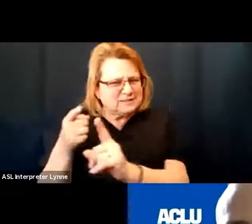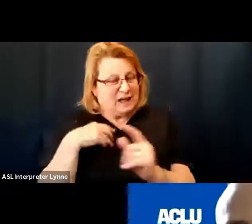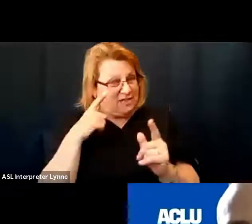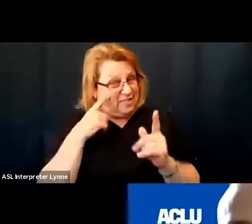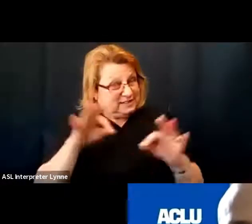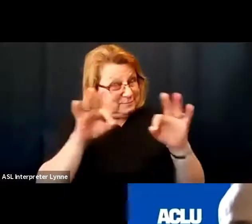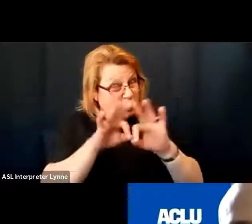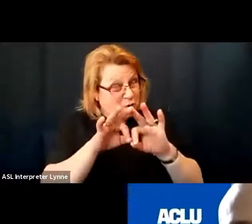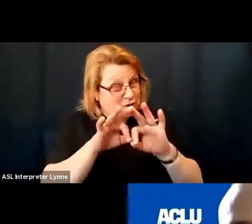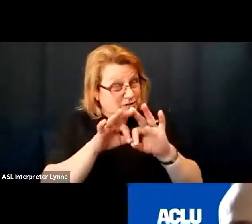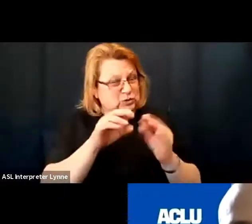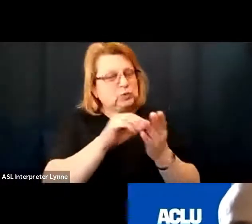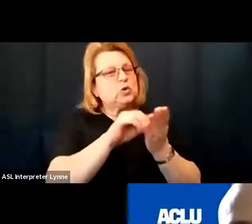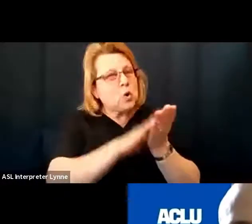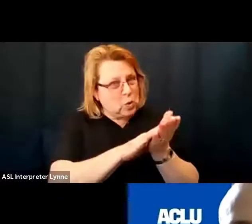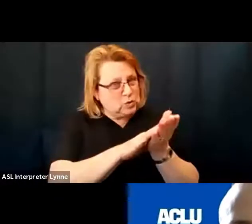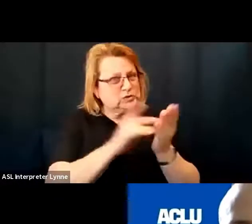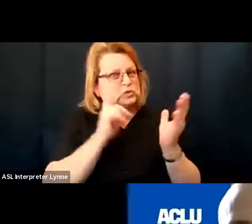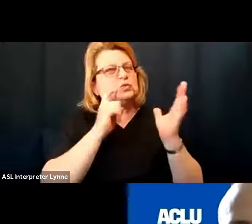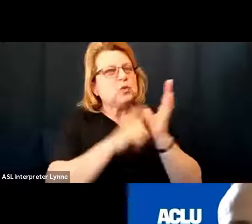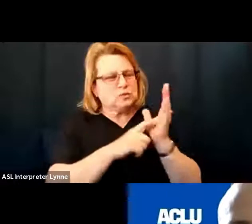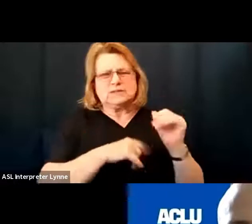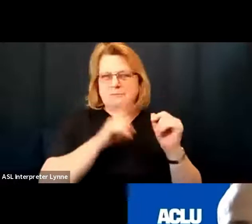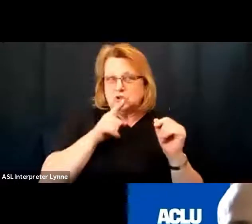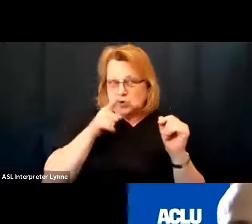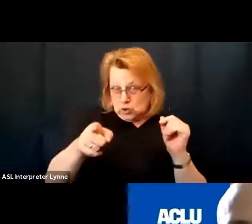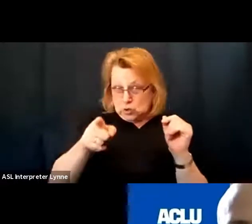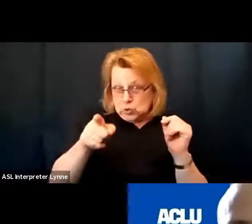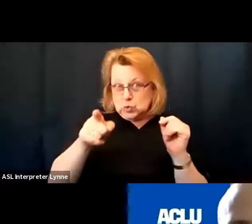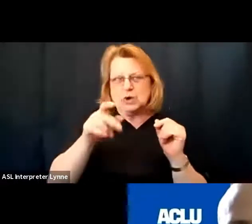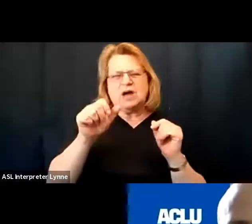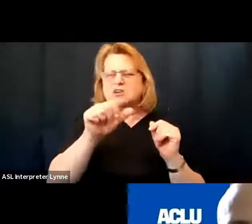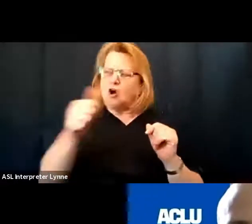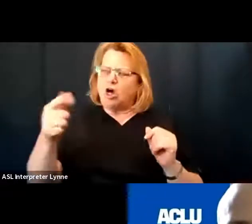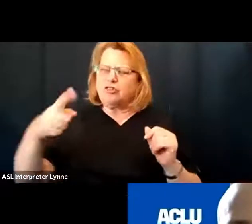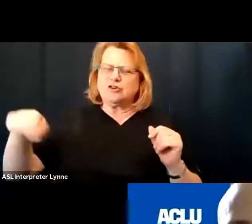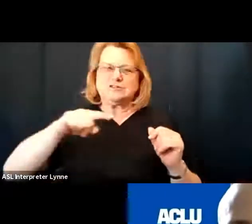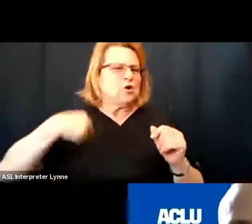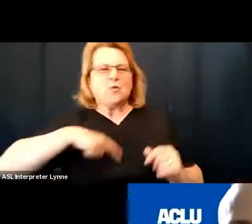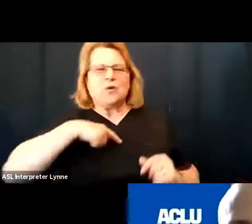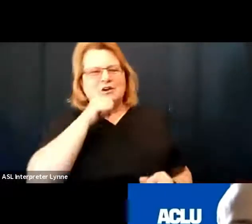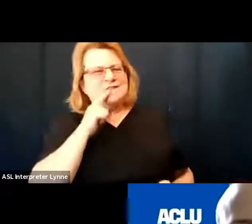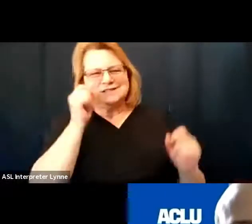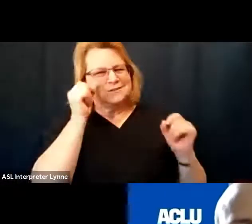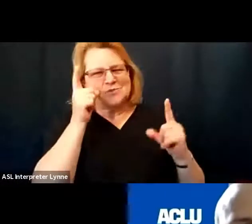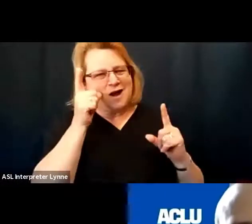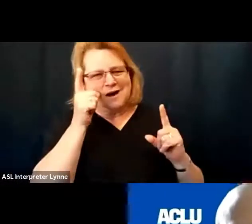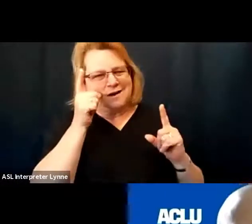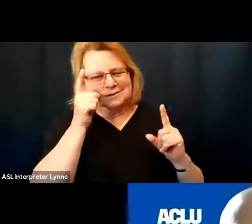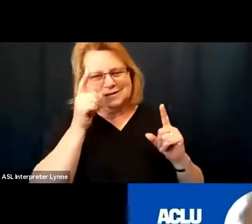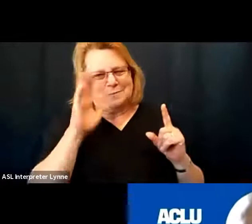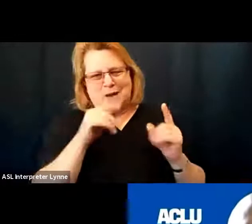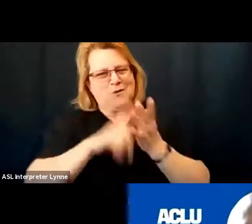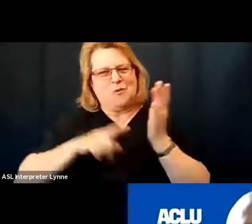to note, and I'm sure you and you know others here, we're not probably surprised by the findings, right?